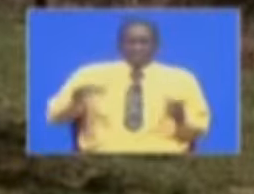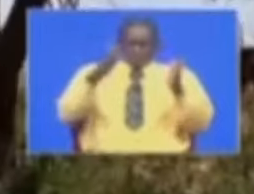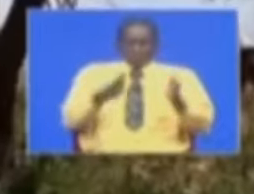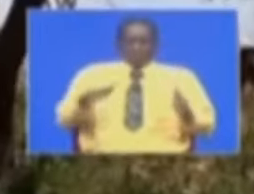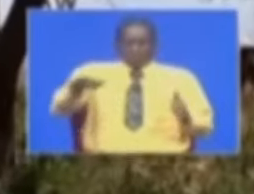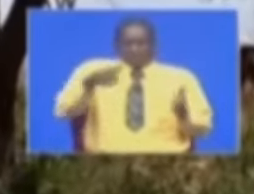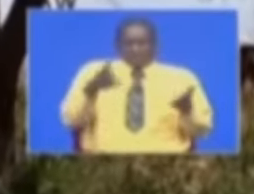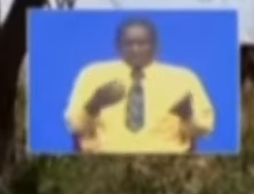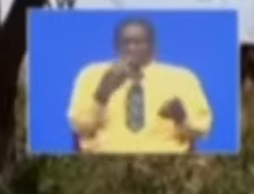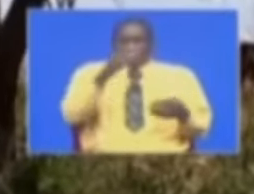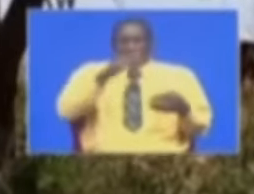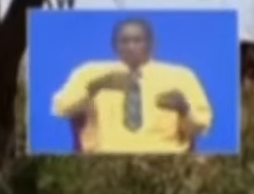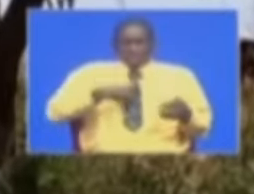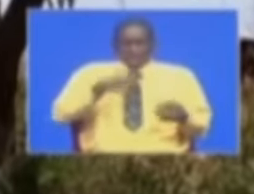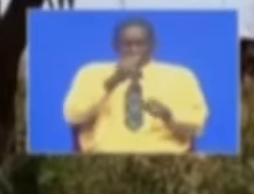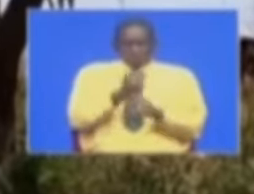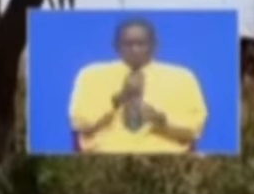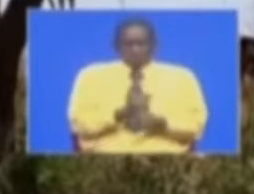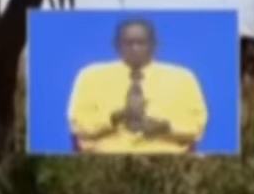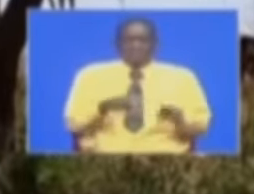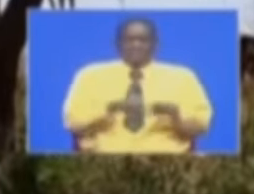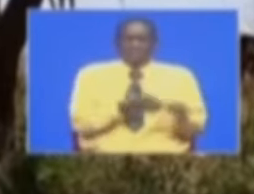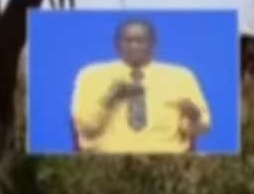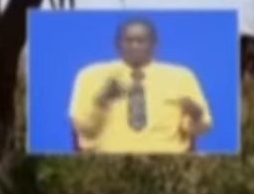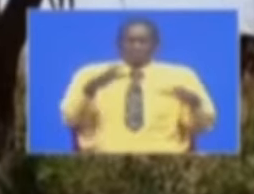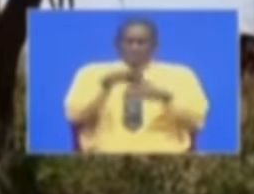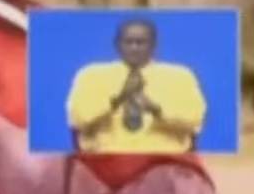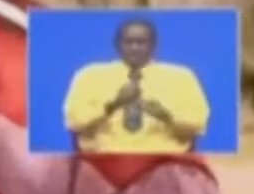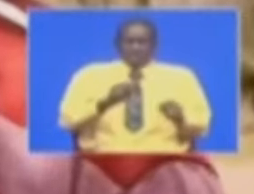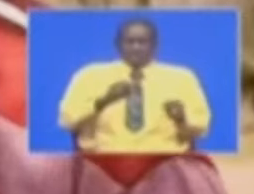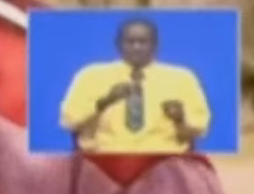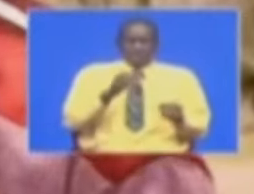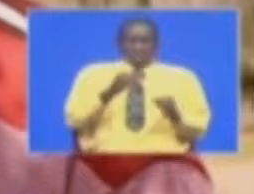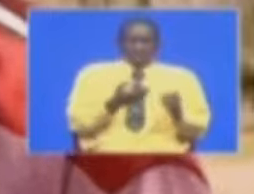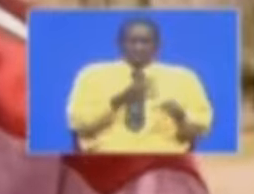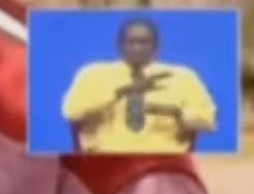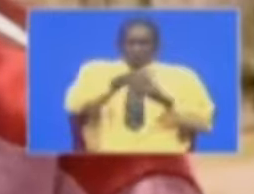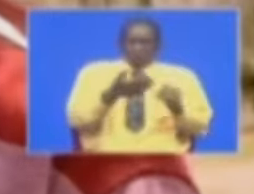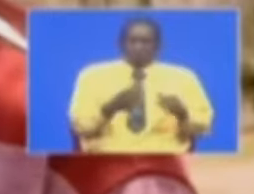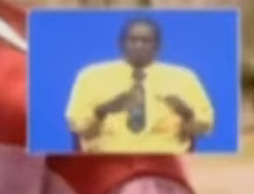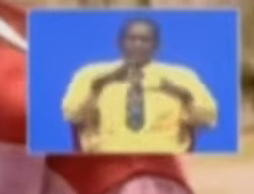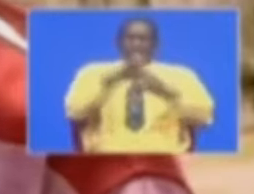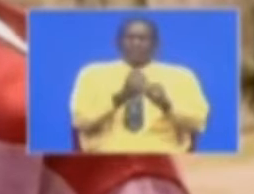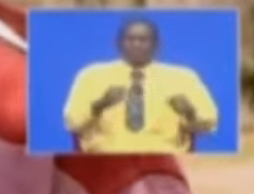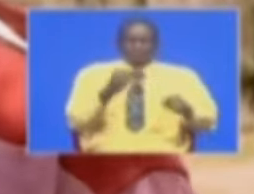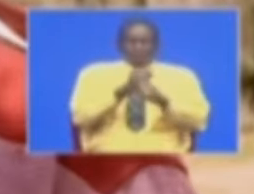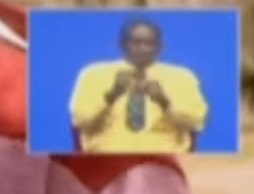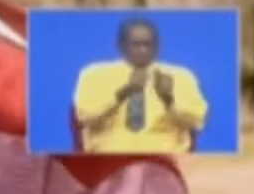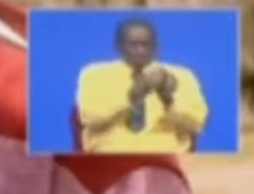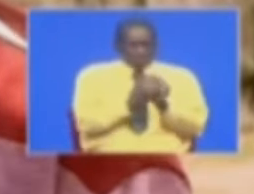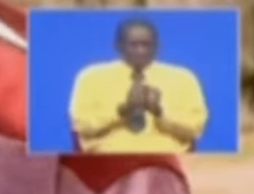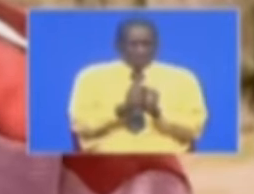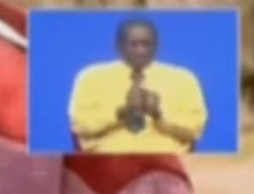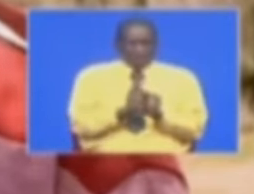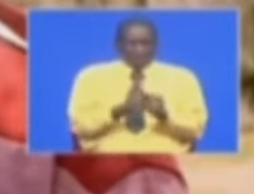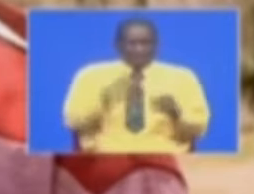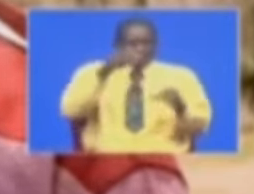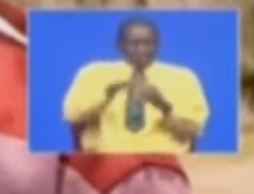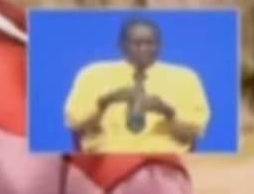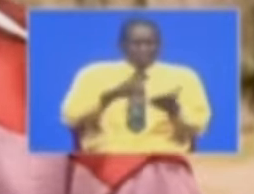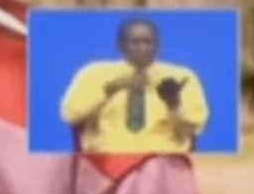I've done. If all those organizations, county, if all those organizations come together, isn't it, pull their resources in one